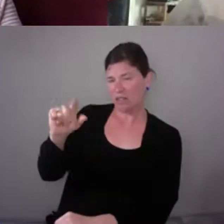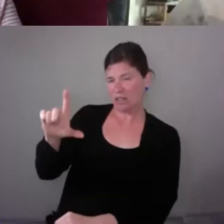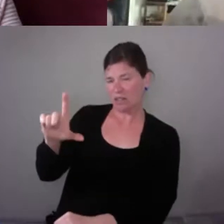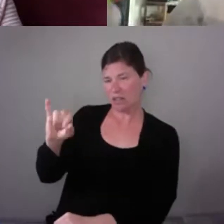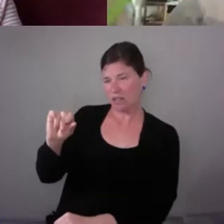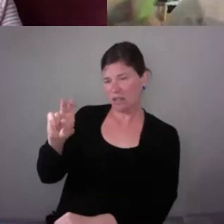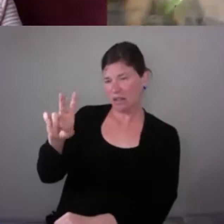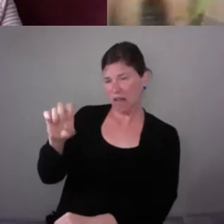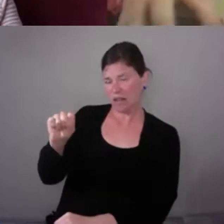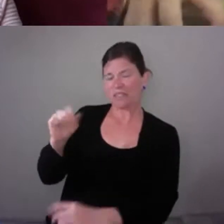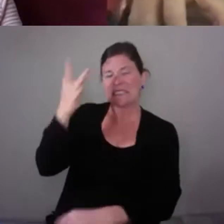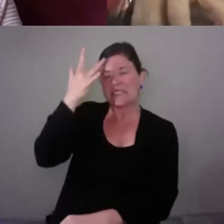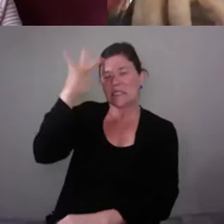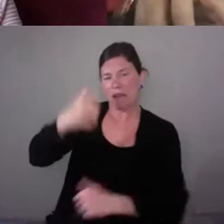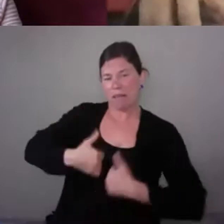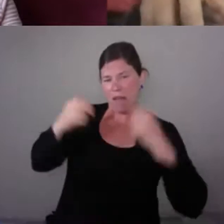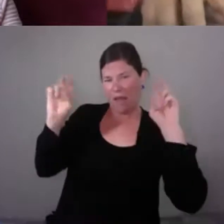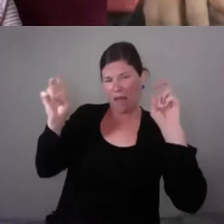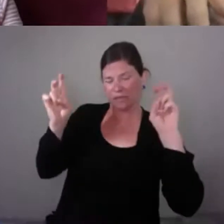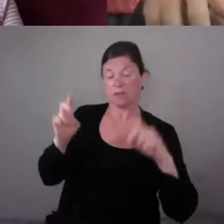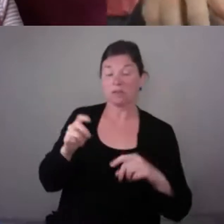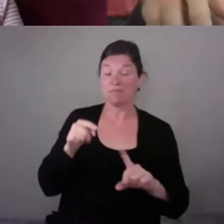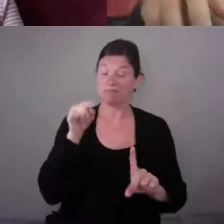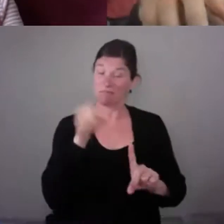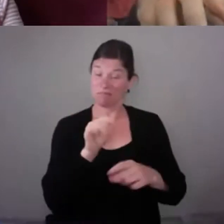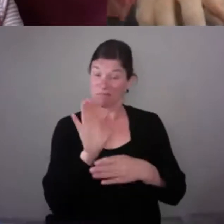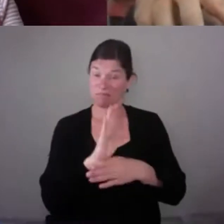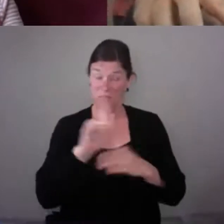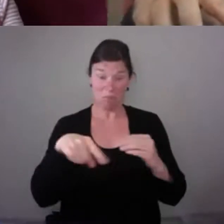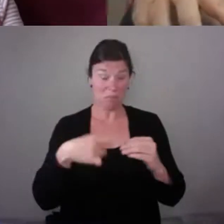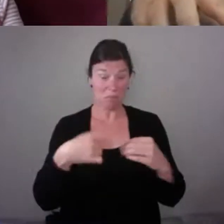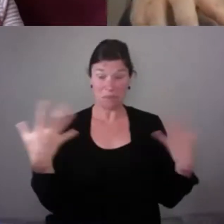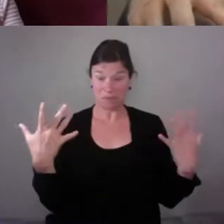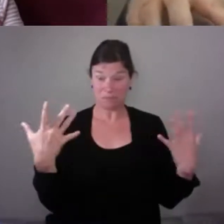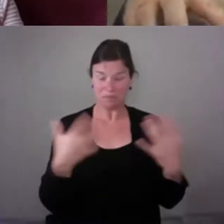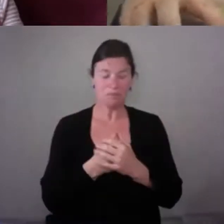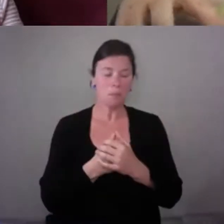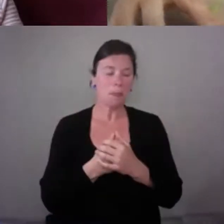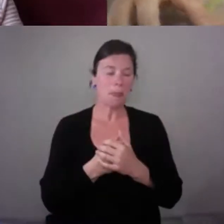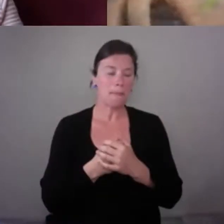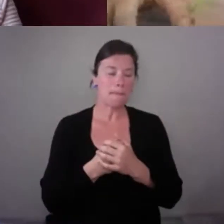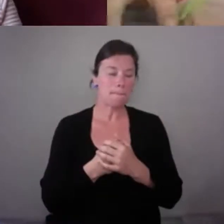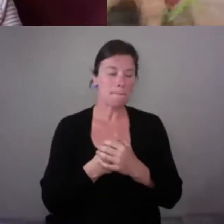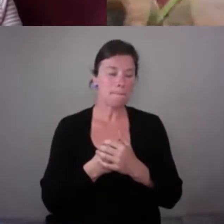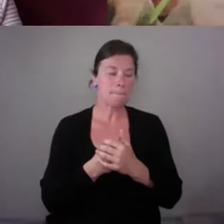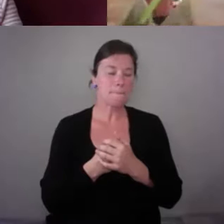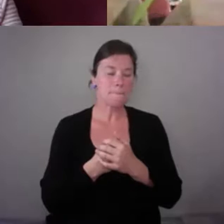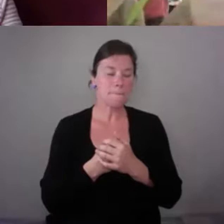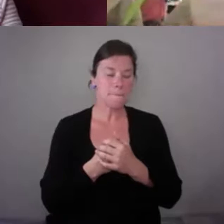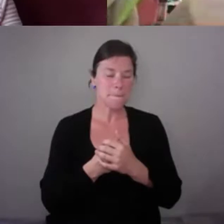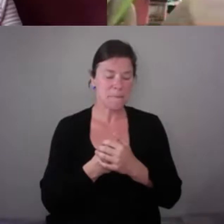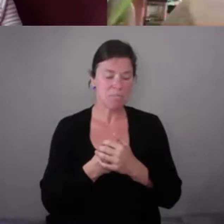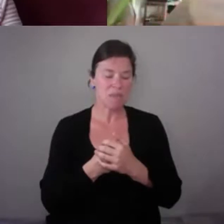was about it, it was like about how like how like how like how